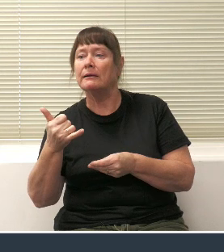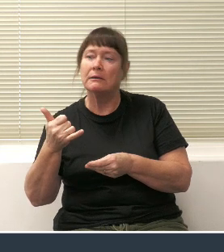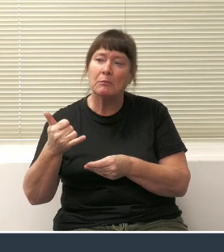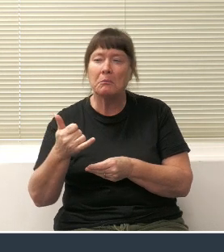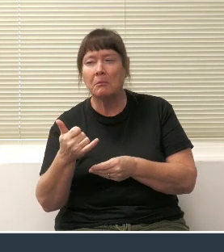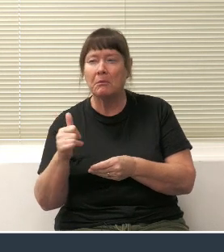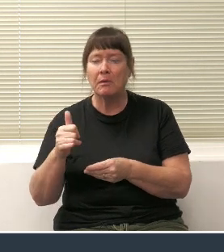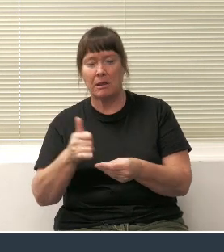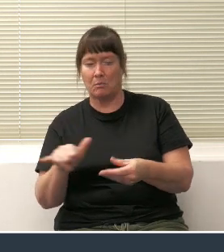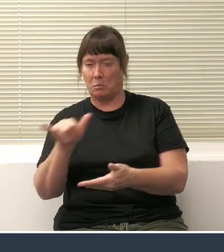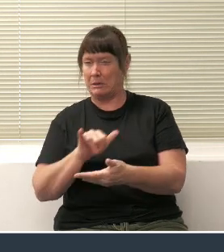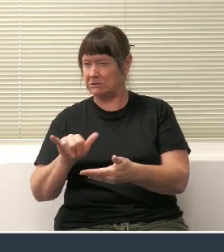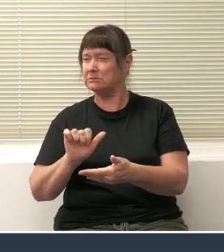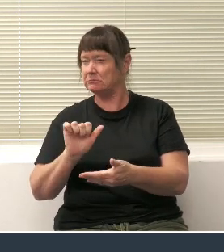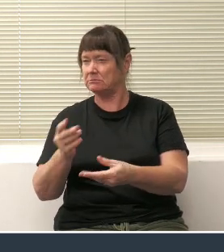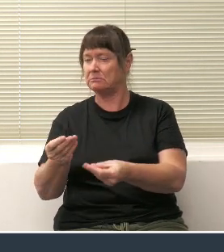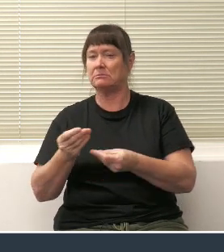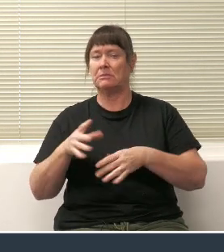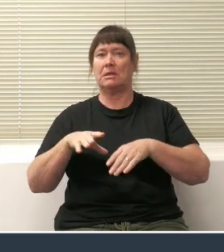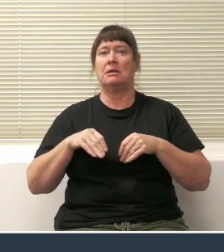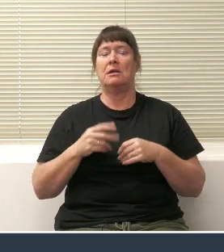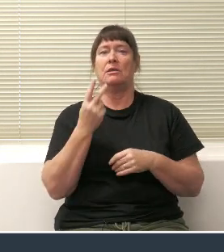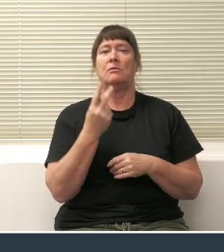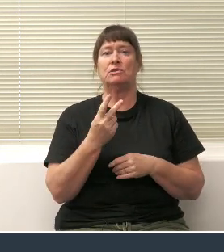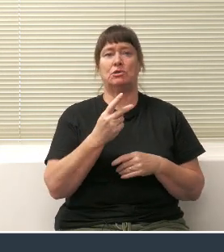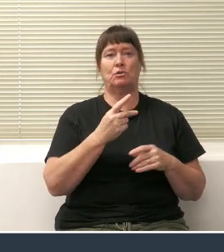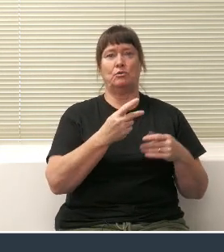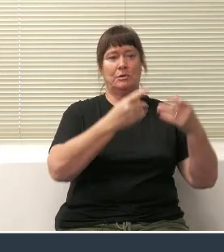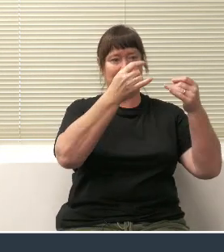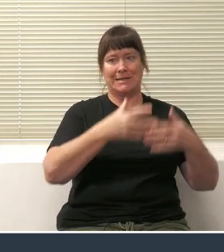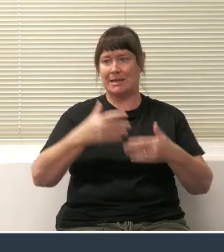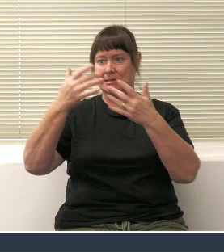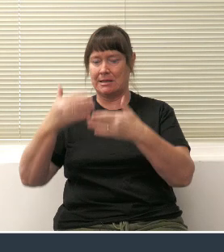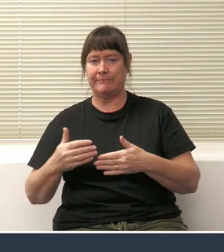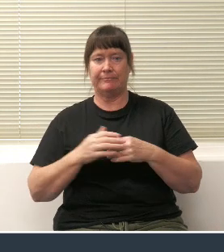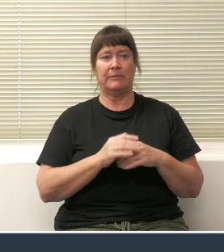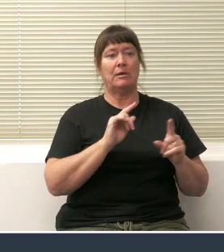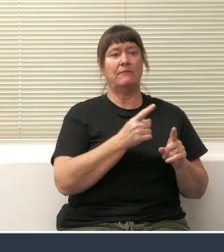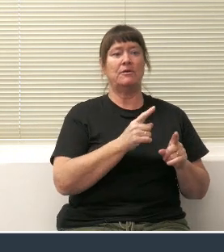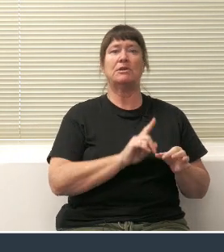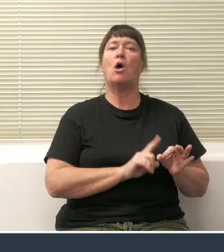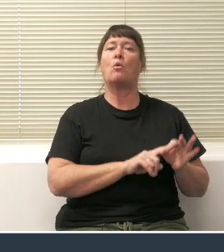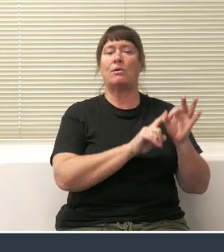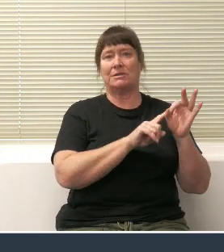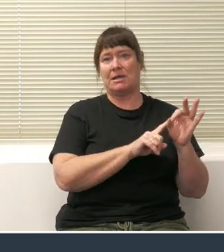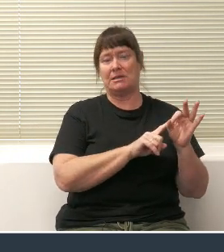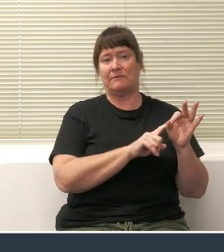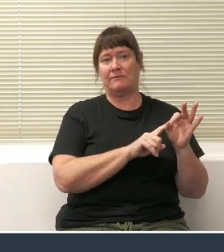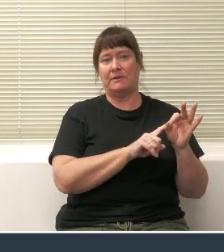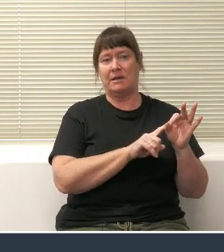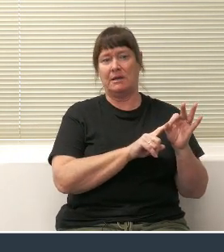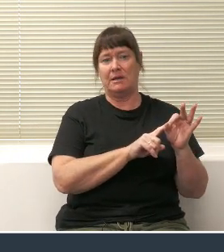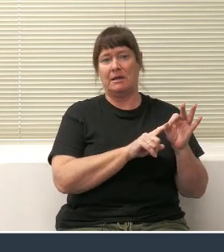their responses. So there's two types of data that are presented in the report. The first one is quantitative. So